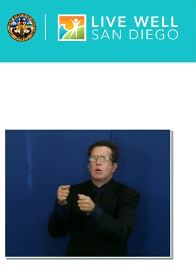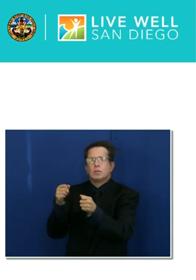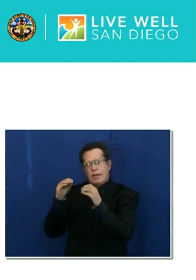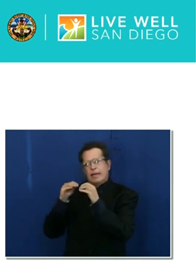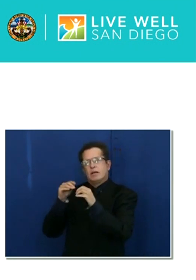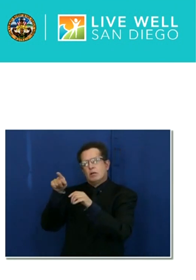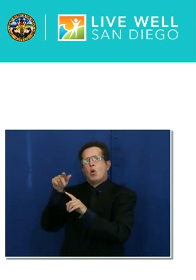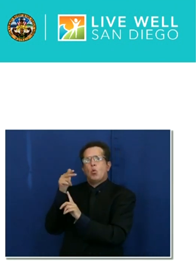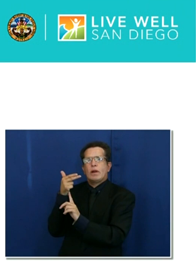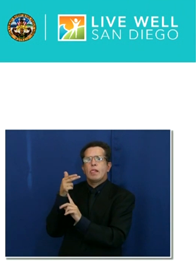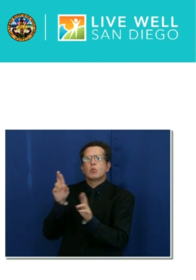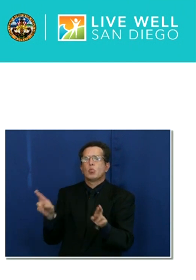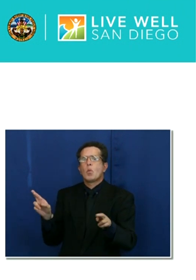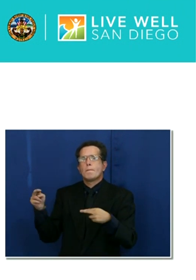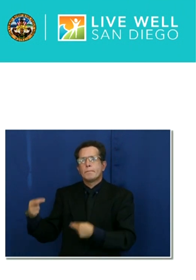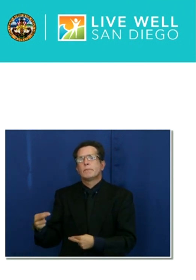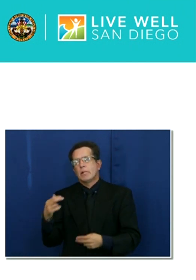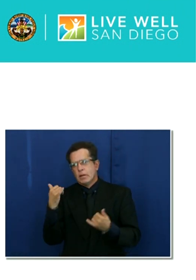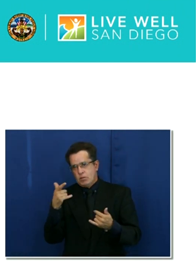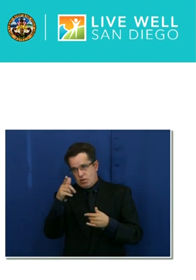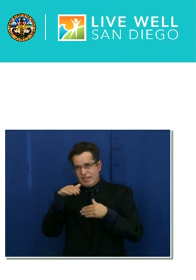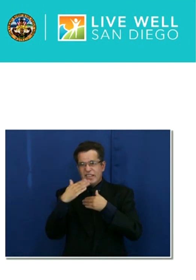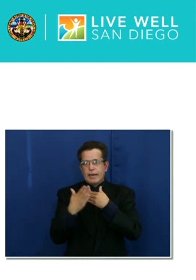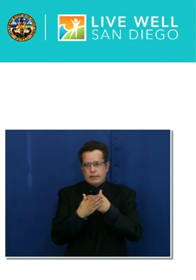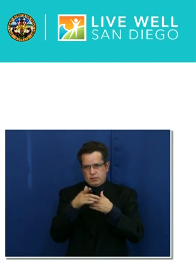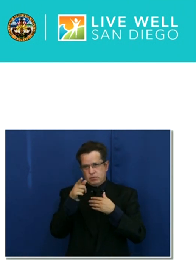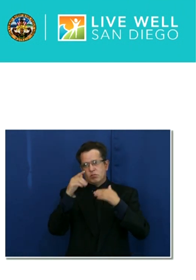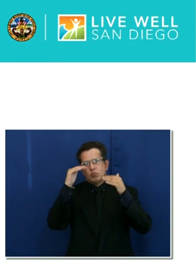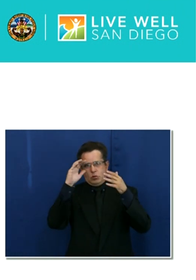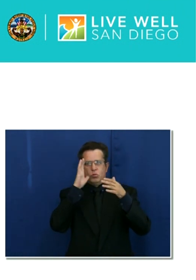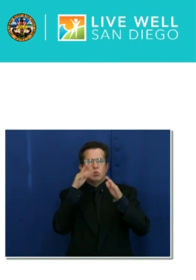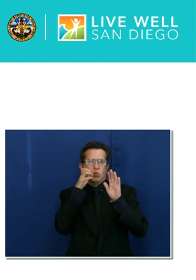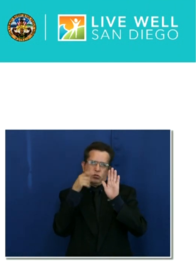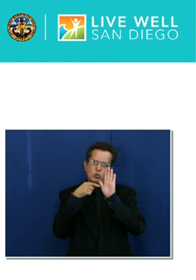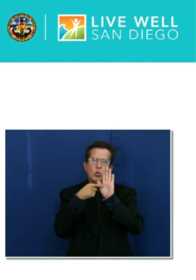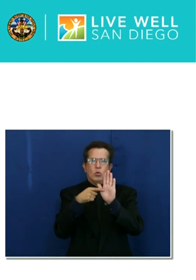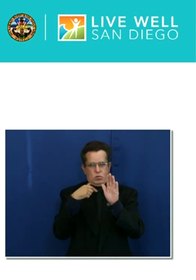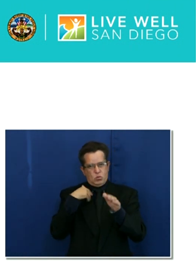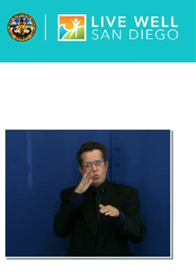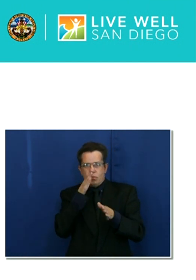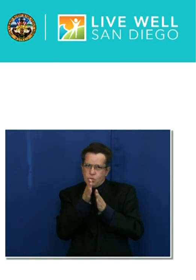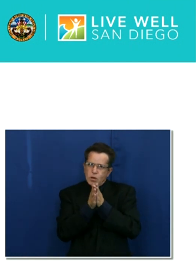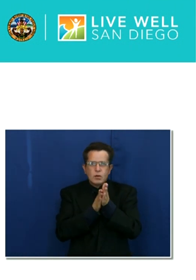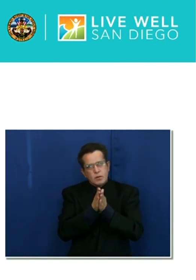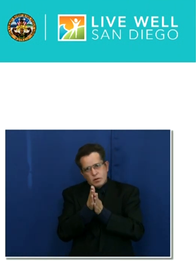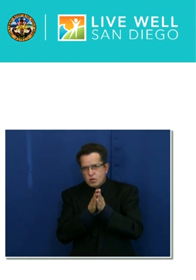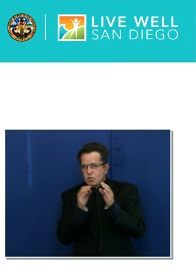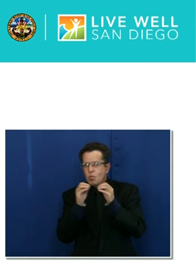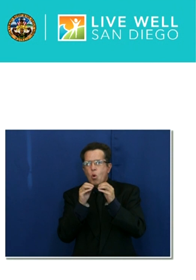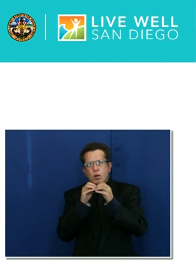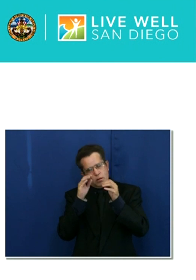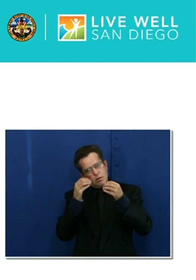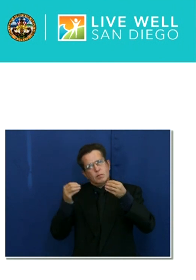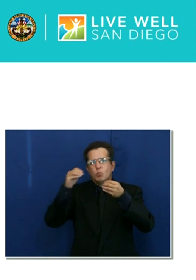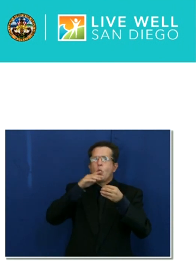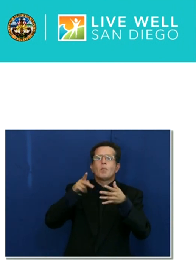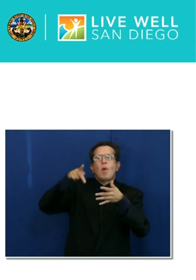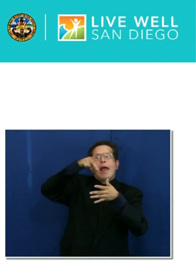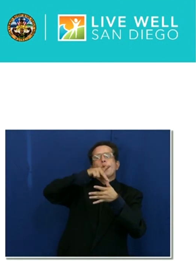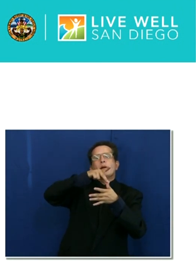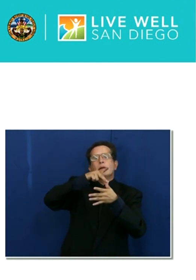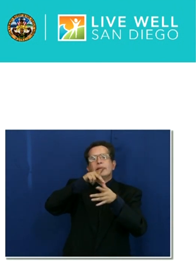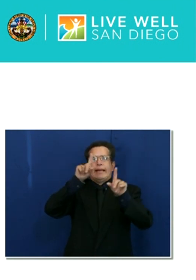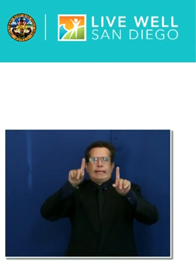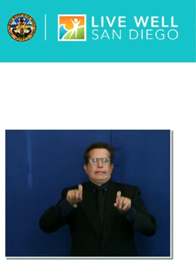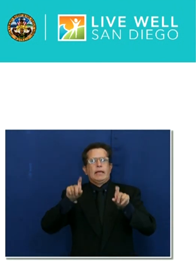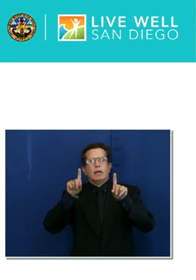next slide, I just want to emphasize that we will continue to be vigilant to operationalize our priority testing framework, to